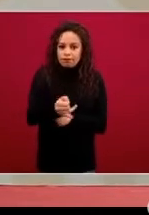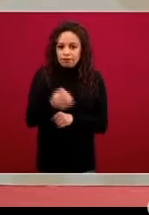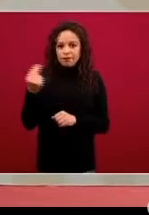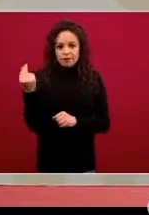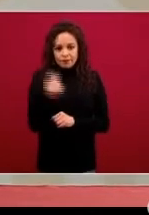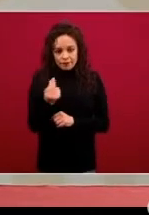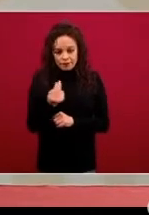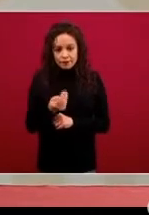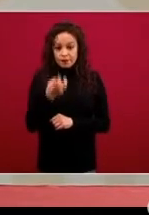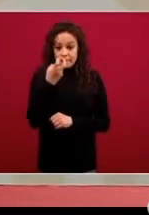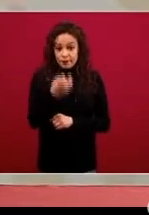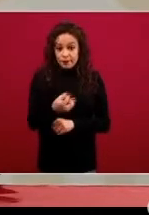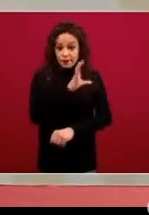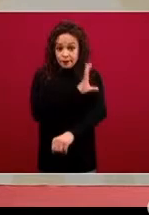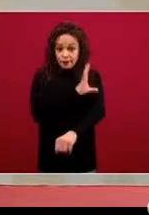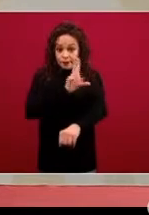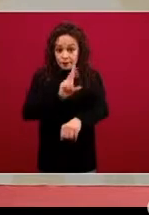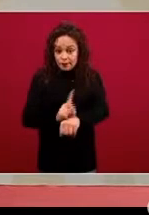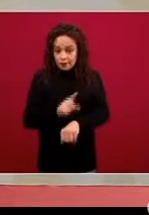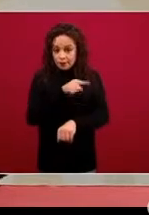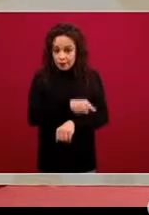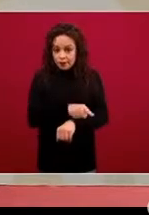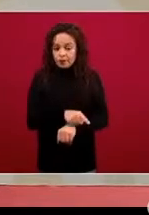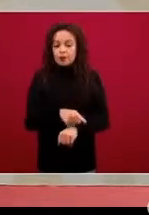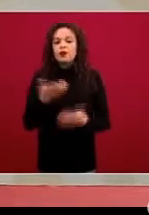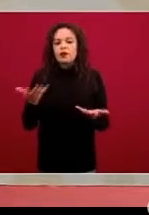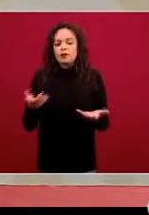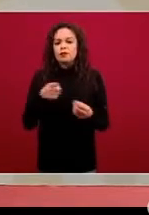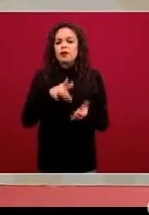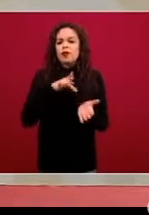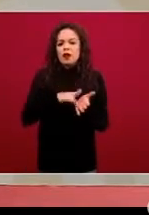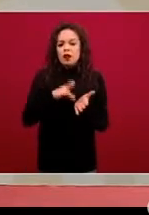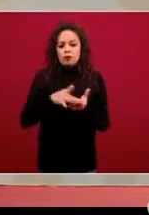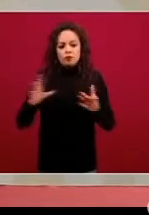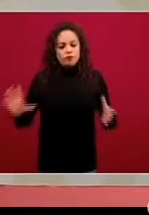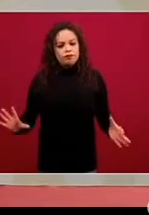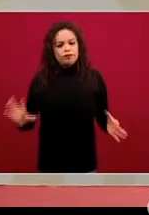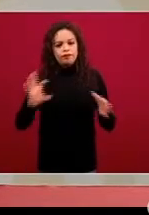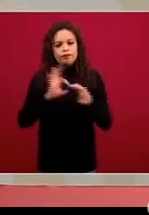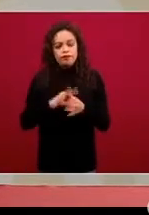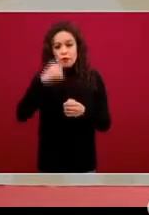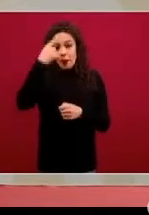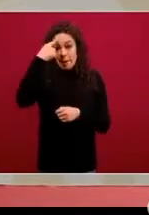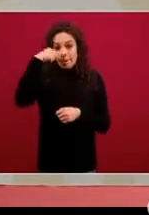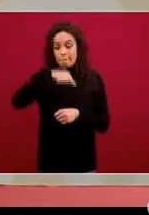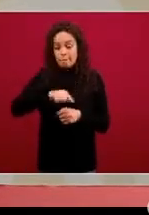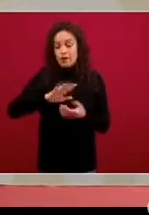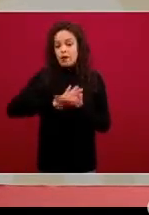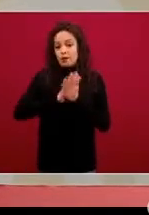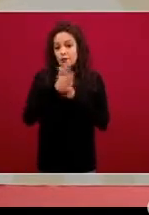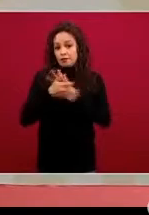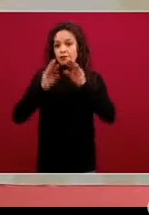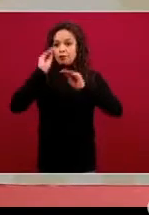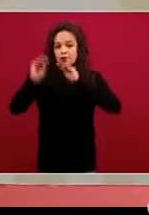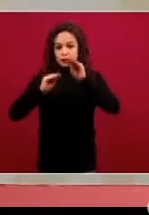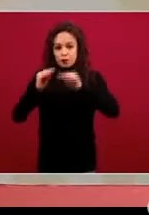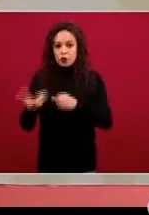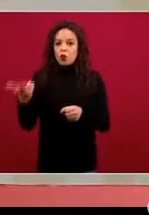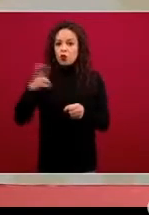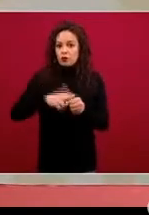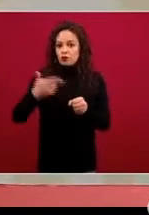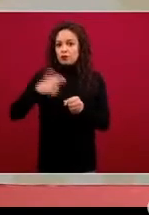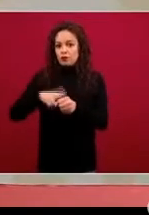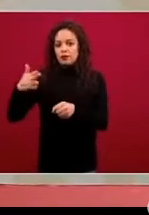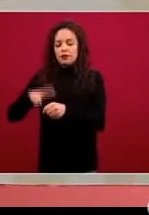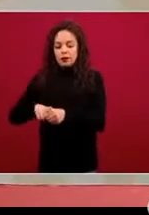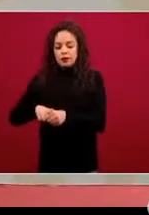them to help retrofit the hospitals and help them work beyond